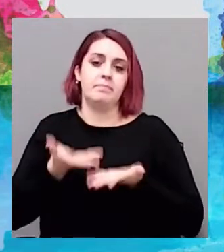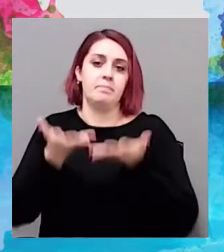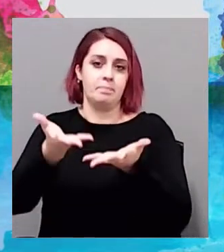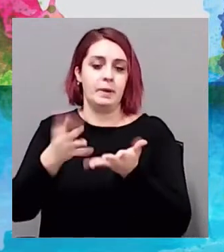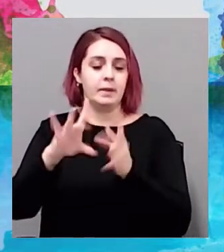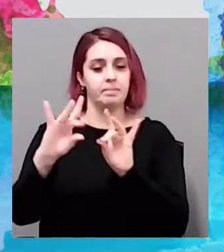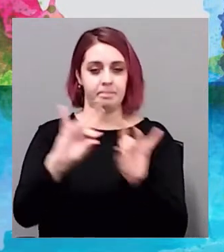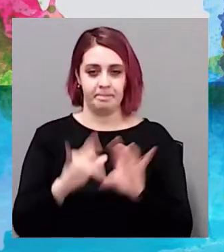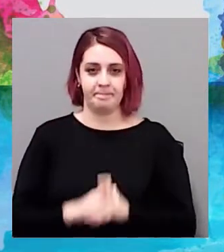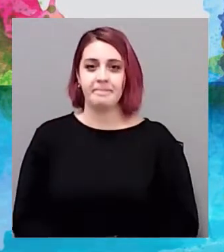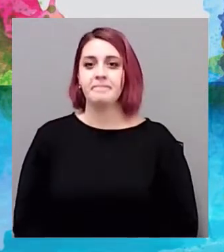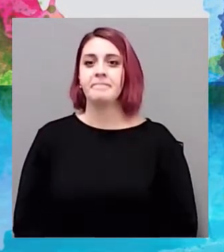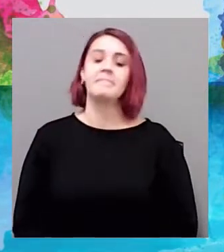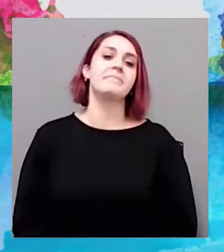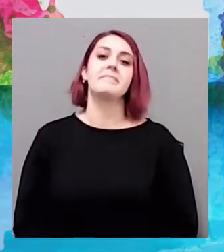public.